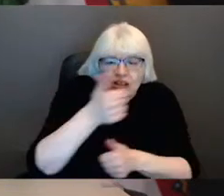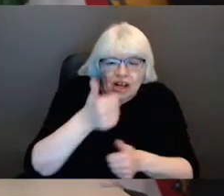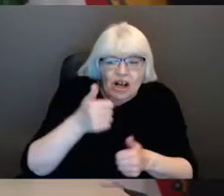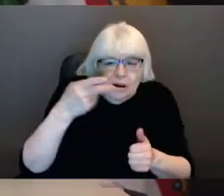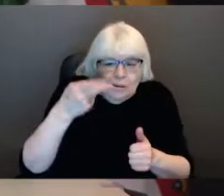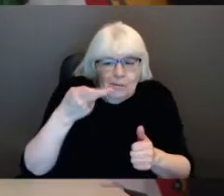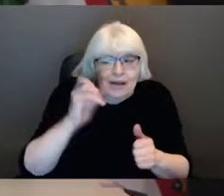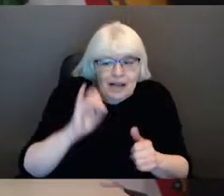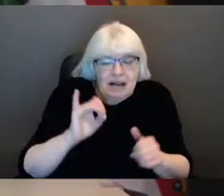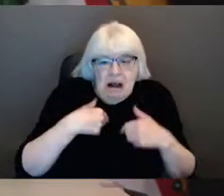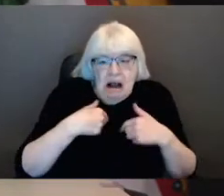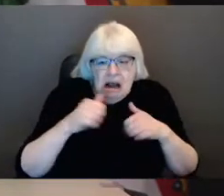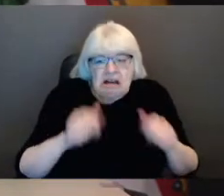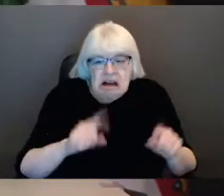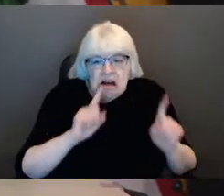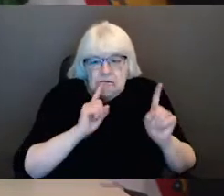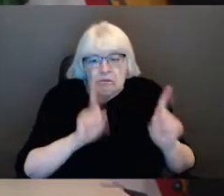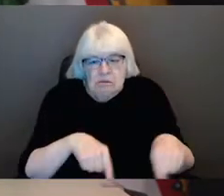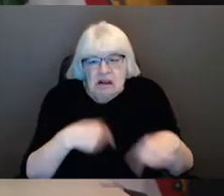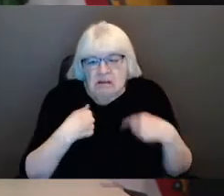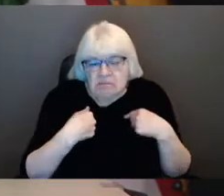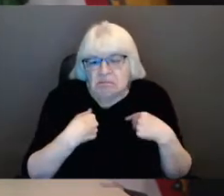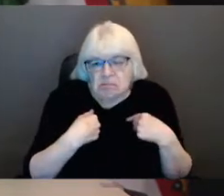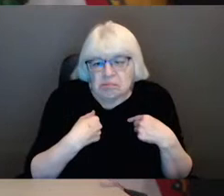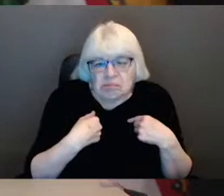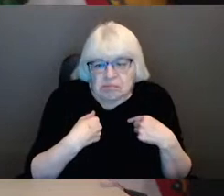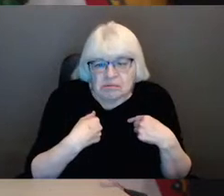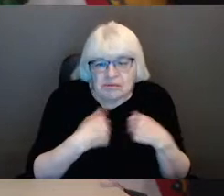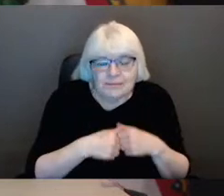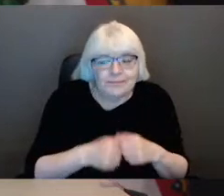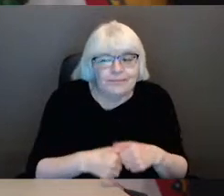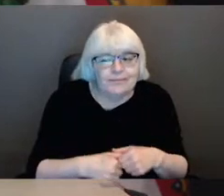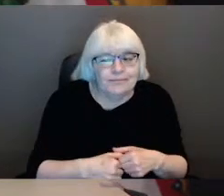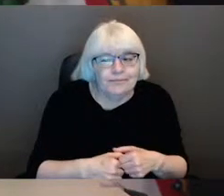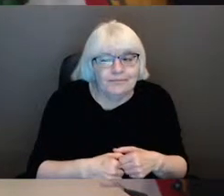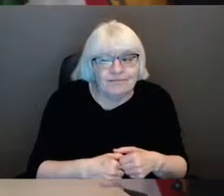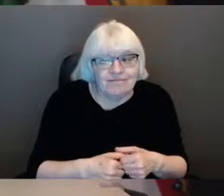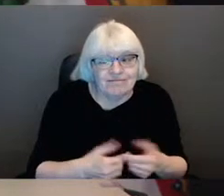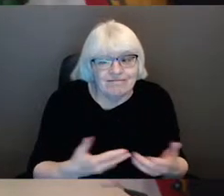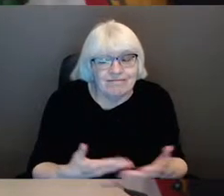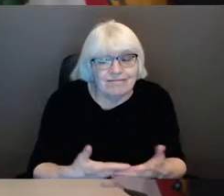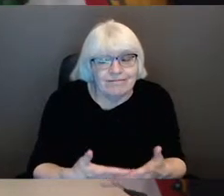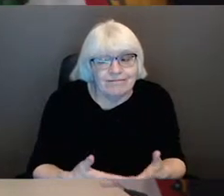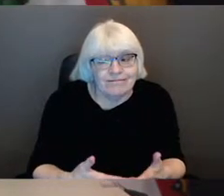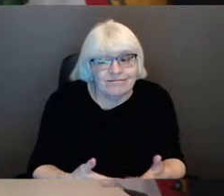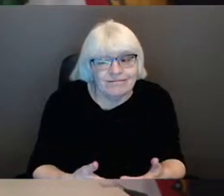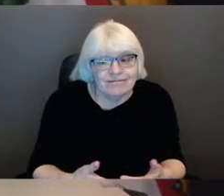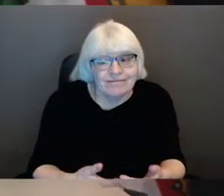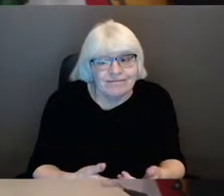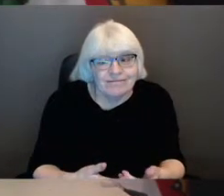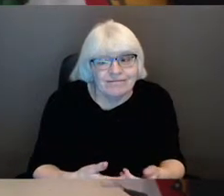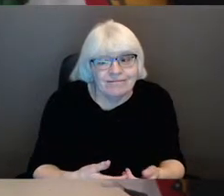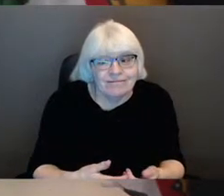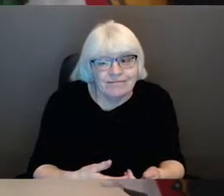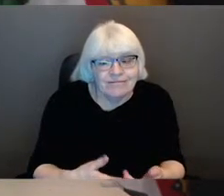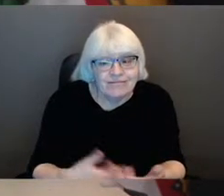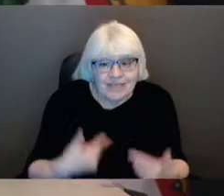I do think that, like you as a parent myself, I suspect there is